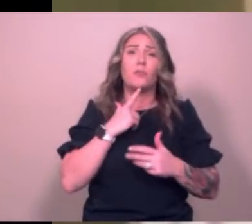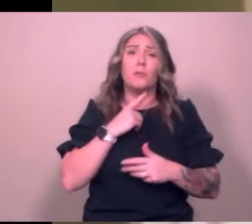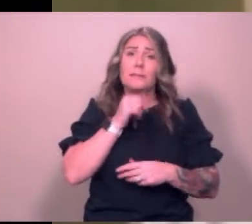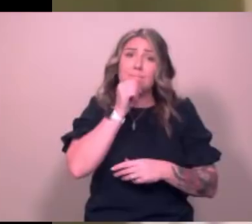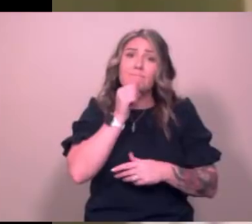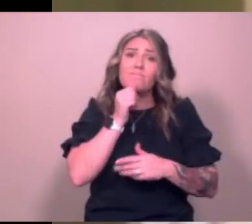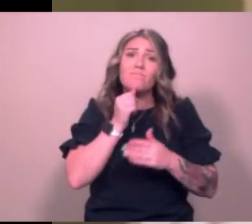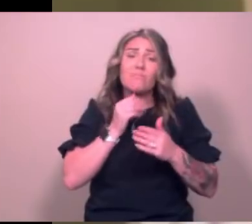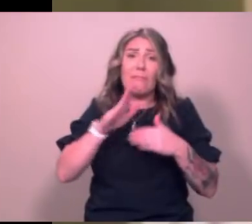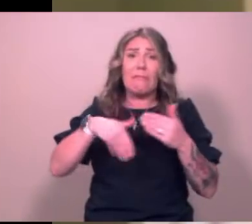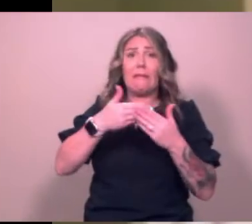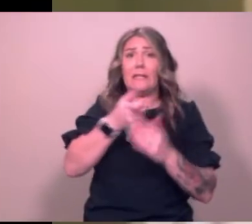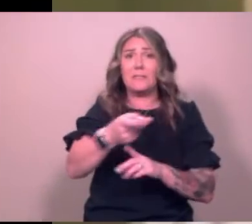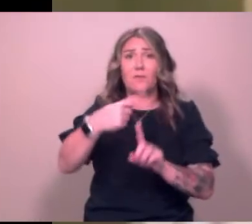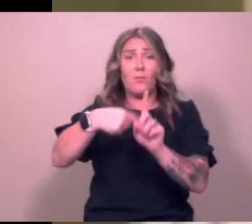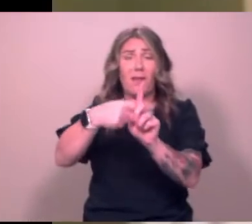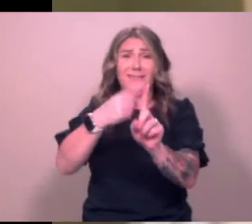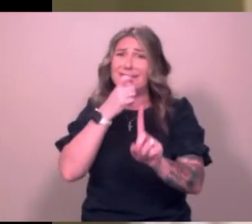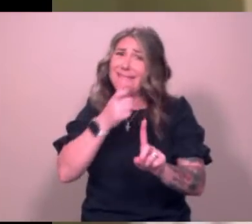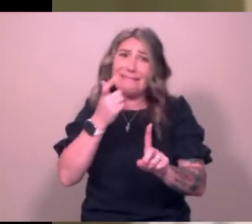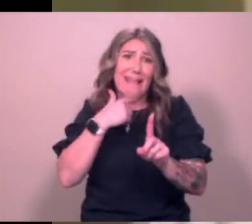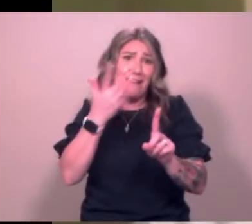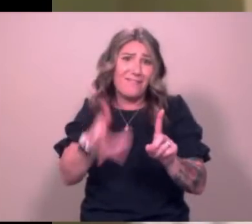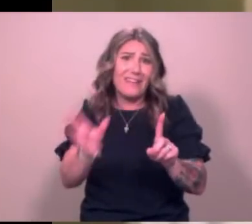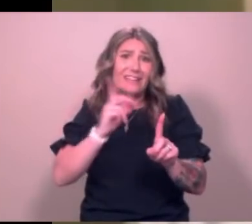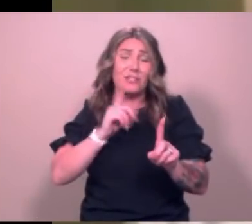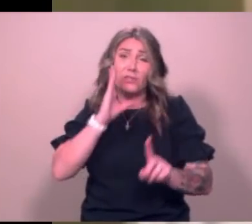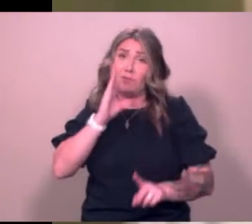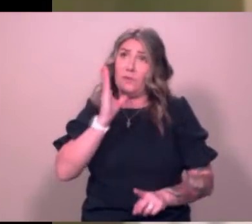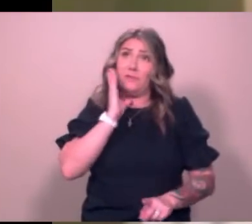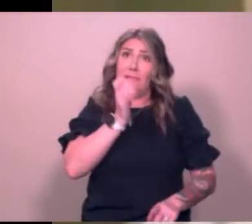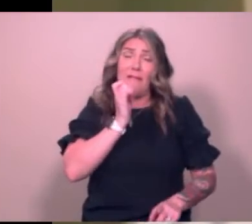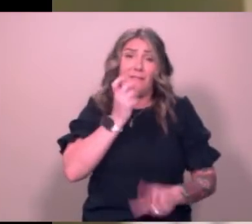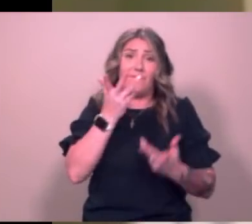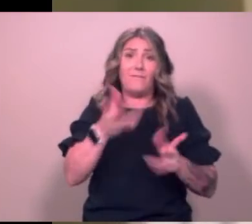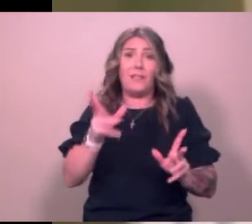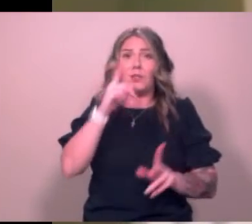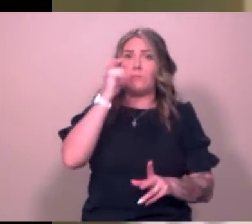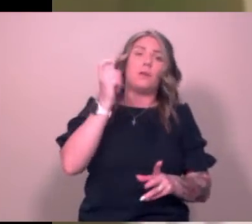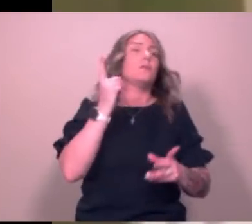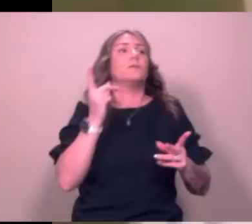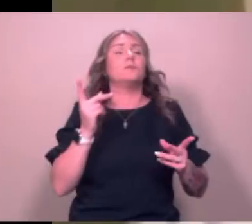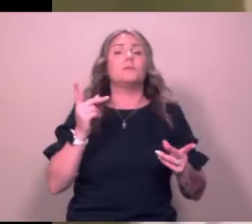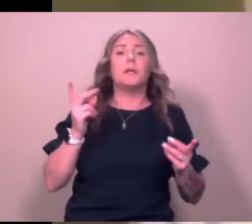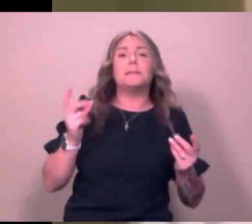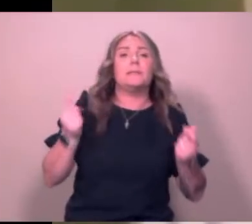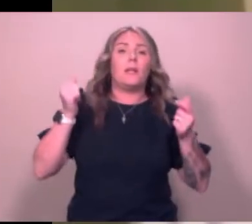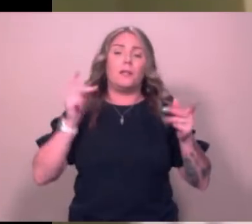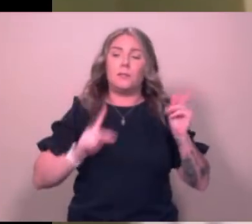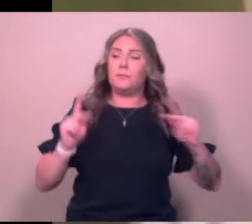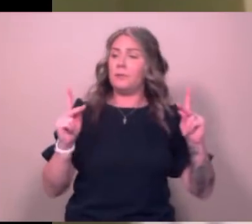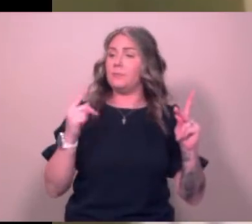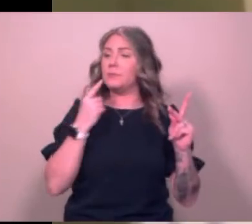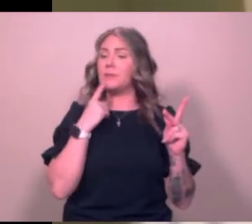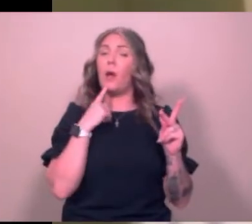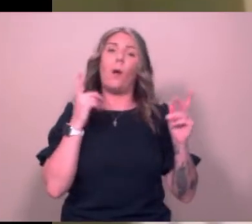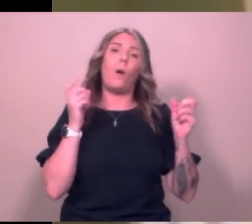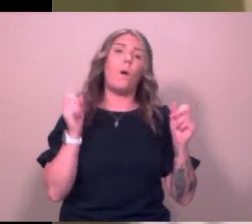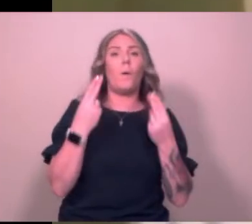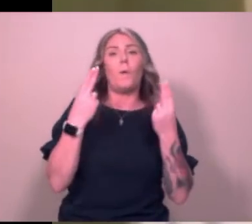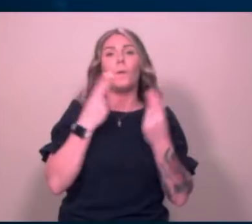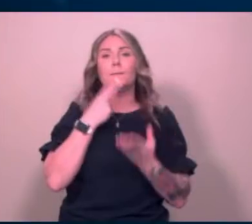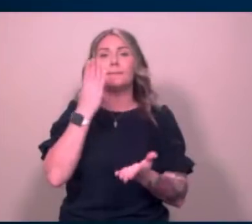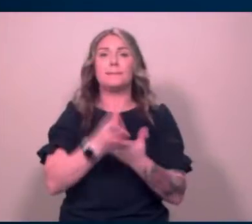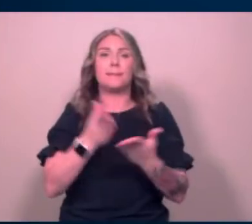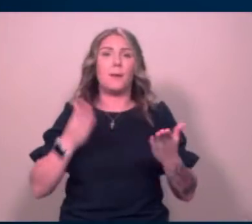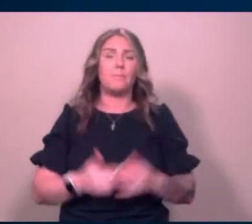few months. This is not over, and it's not going to be over just because suddenly people proclaim that the crisis is done.